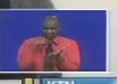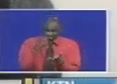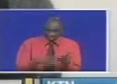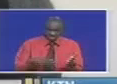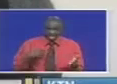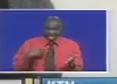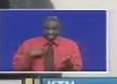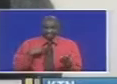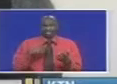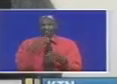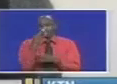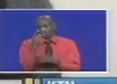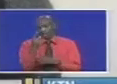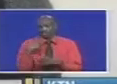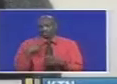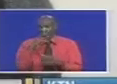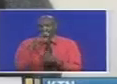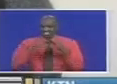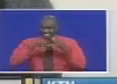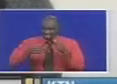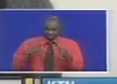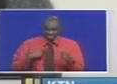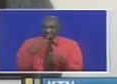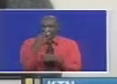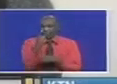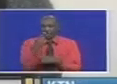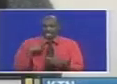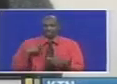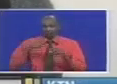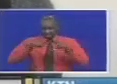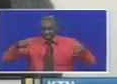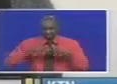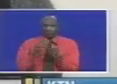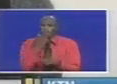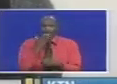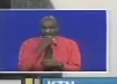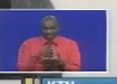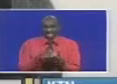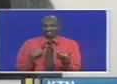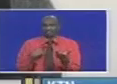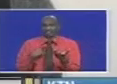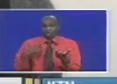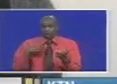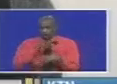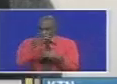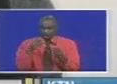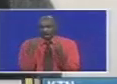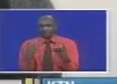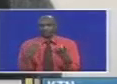6,031 cartons of cooking oil, and 720 bales of Nutropap, all valued